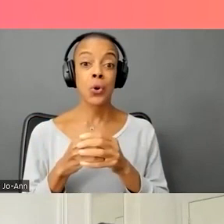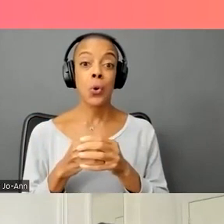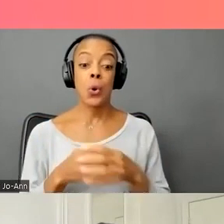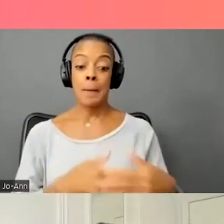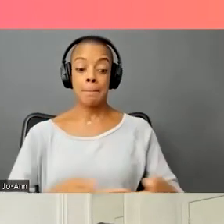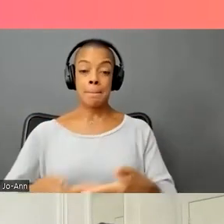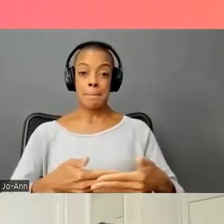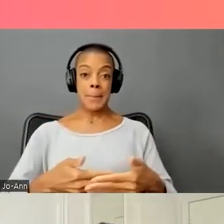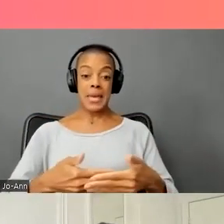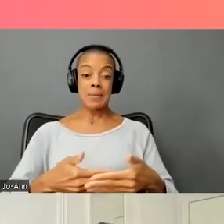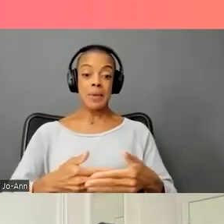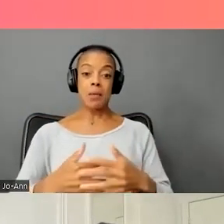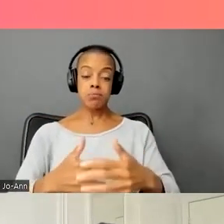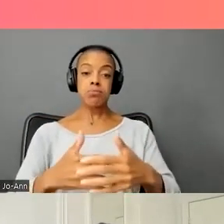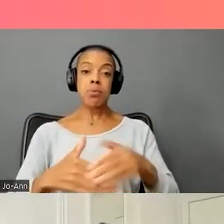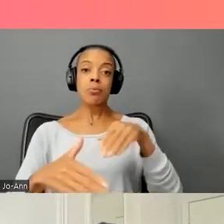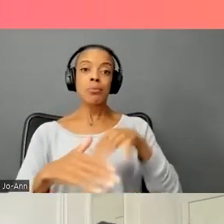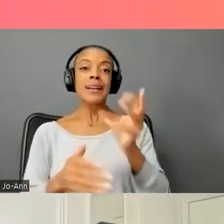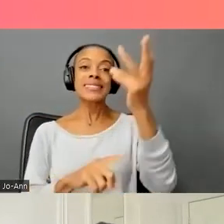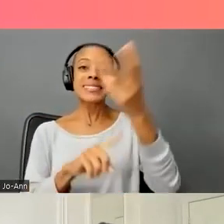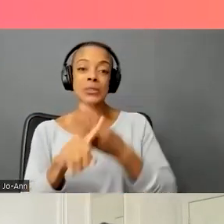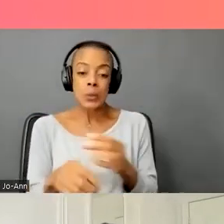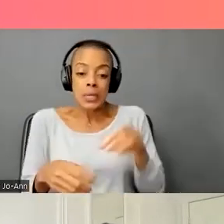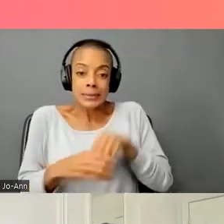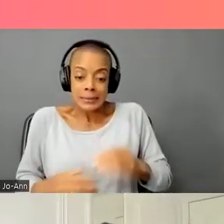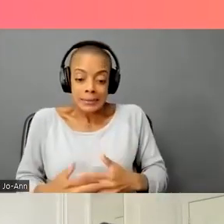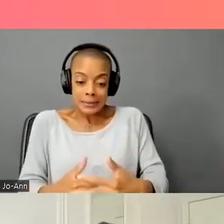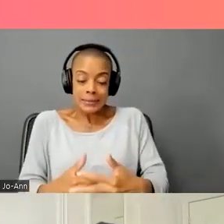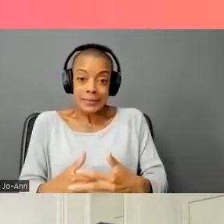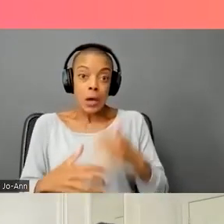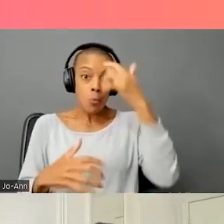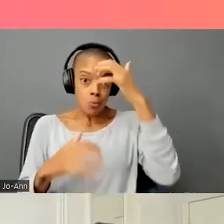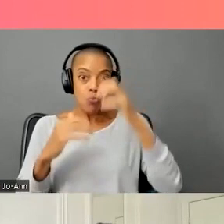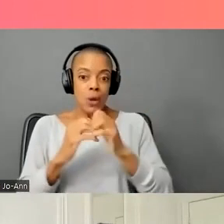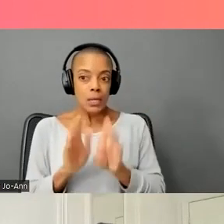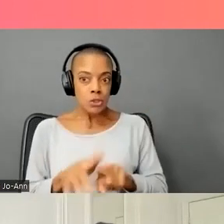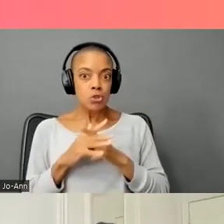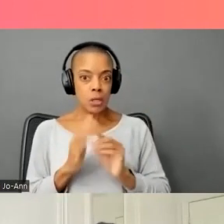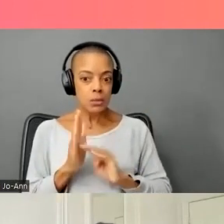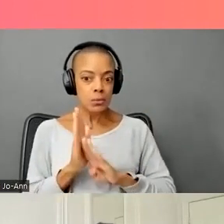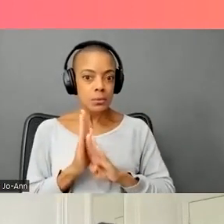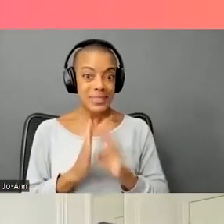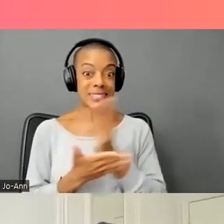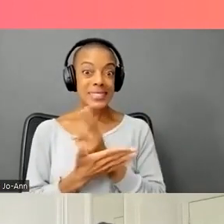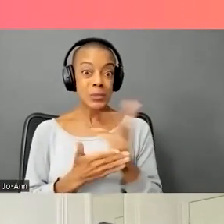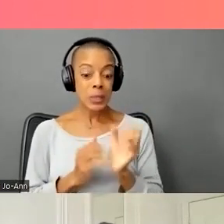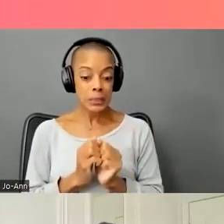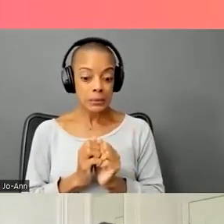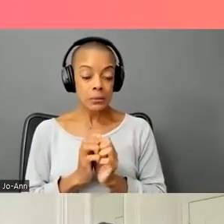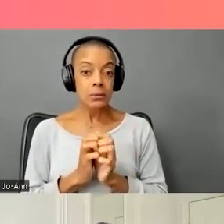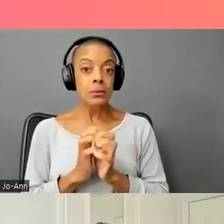brain is quite small, but the nervous system itself begins to develop to become, a full adult brain,